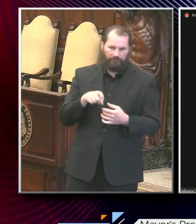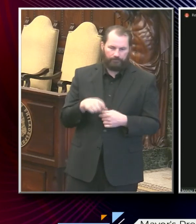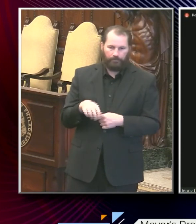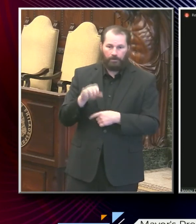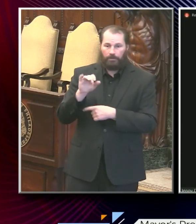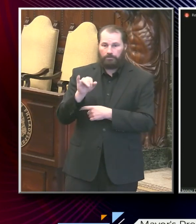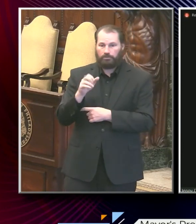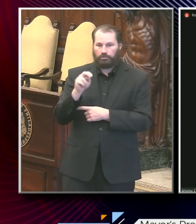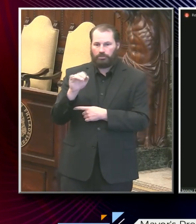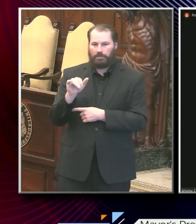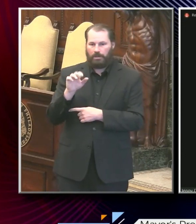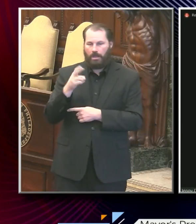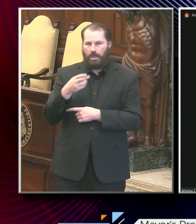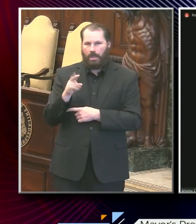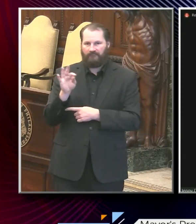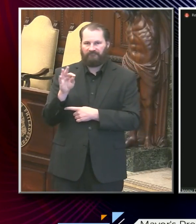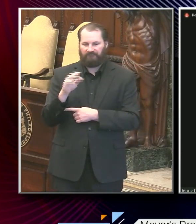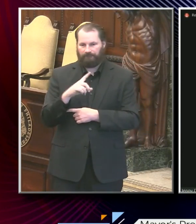Thank you.